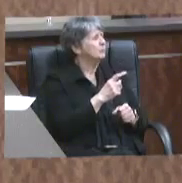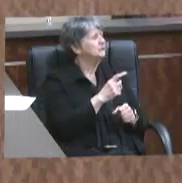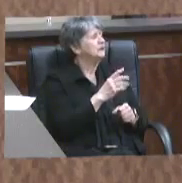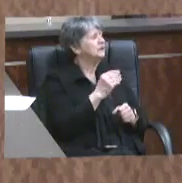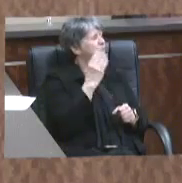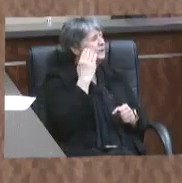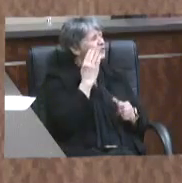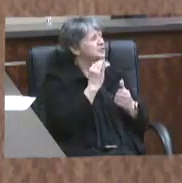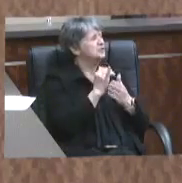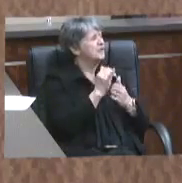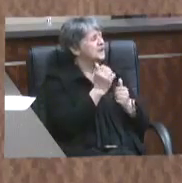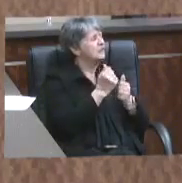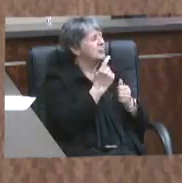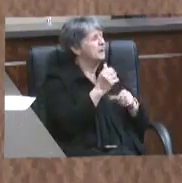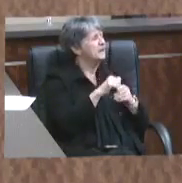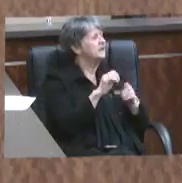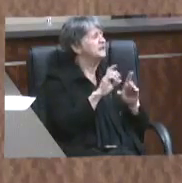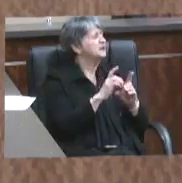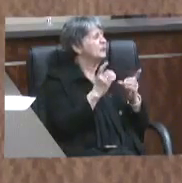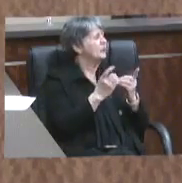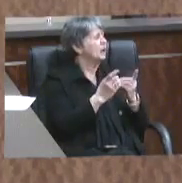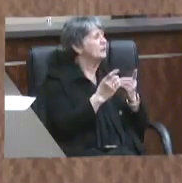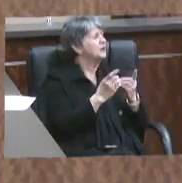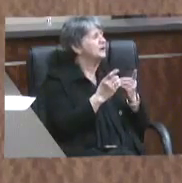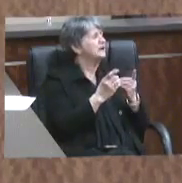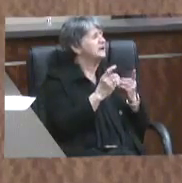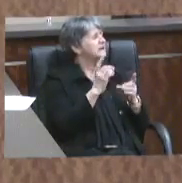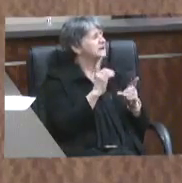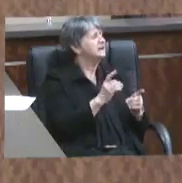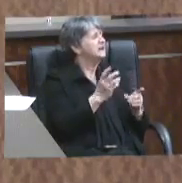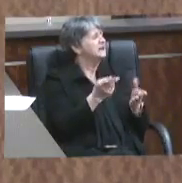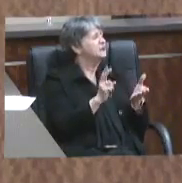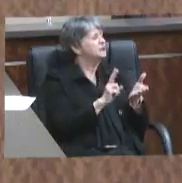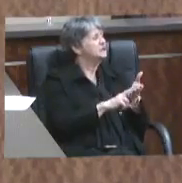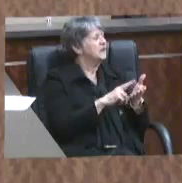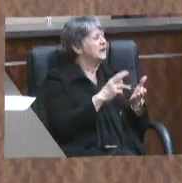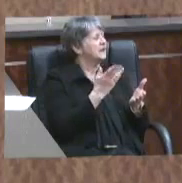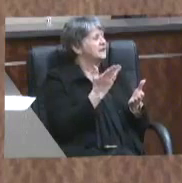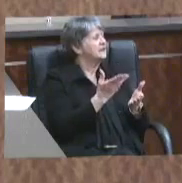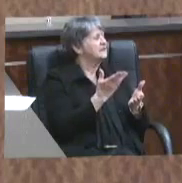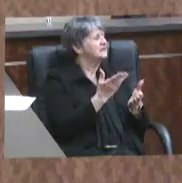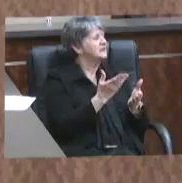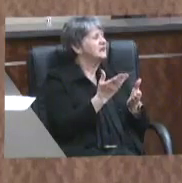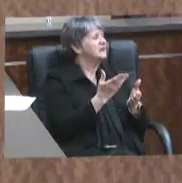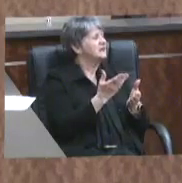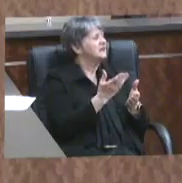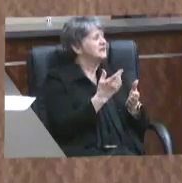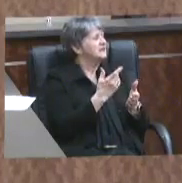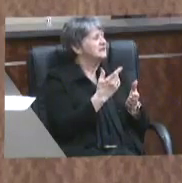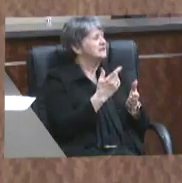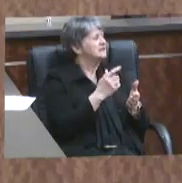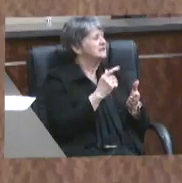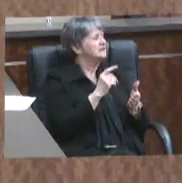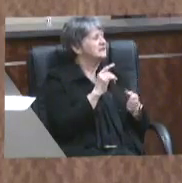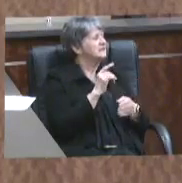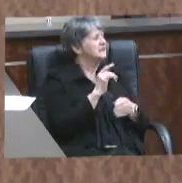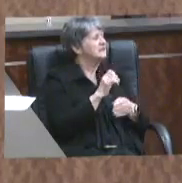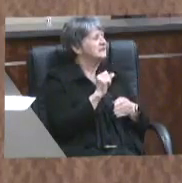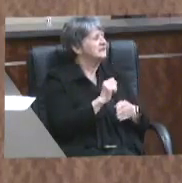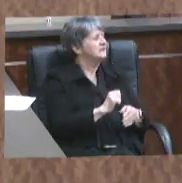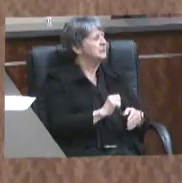that, everybody in the department, nobody, management decided to sign this up. They said, this certificate is